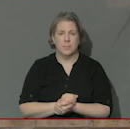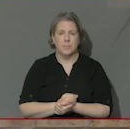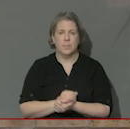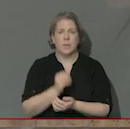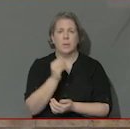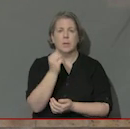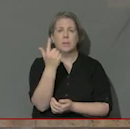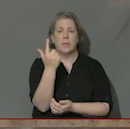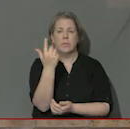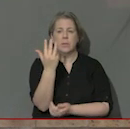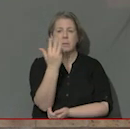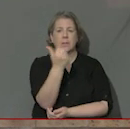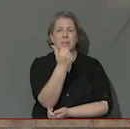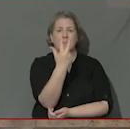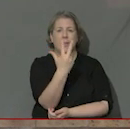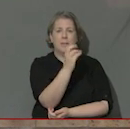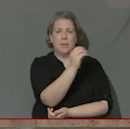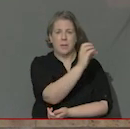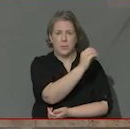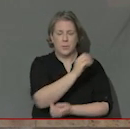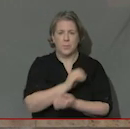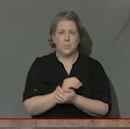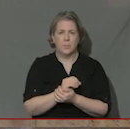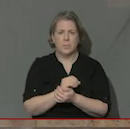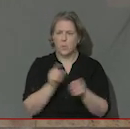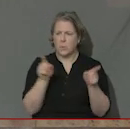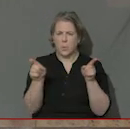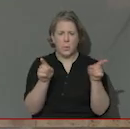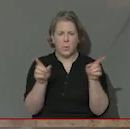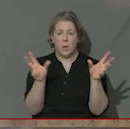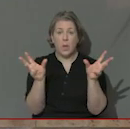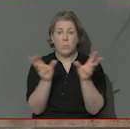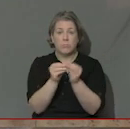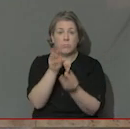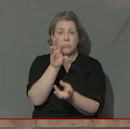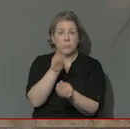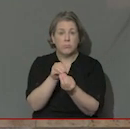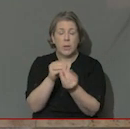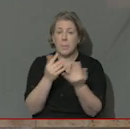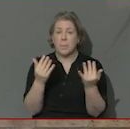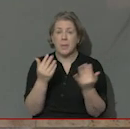996,800. And if you add those two figures, you get